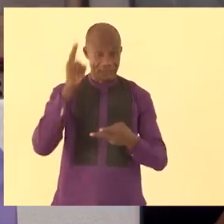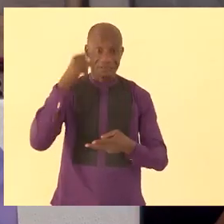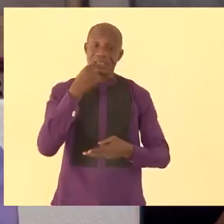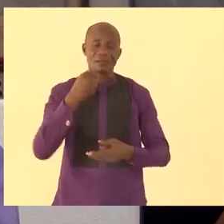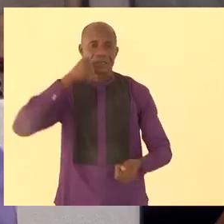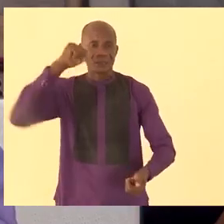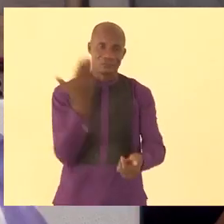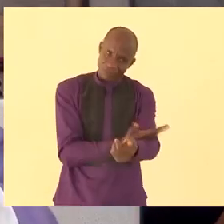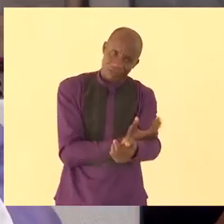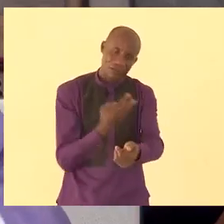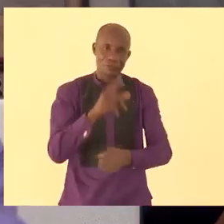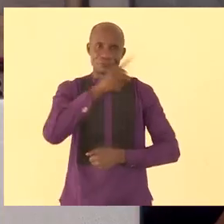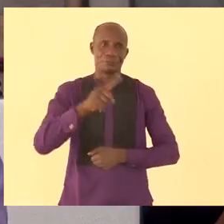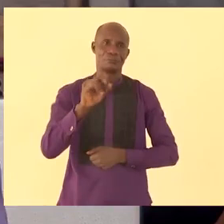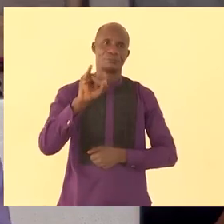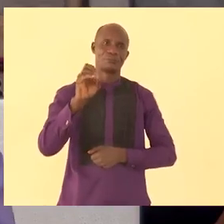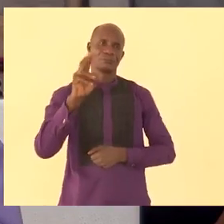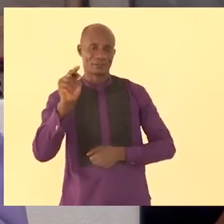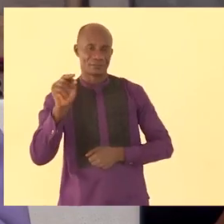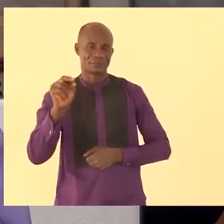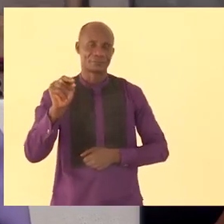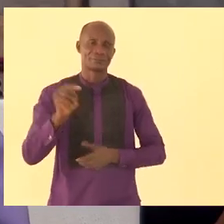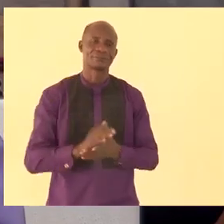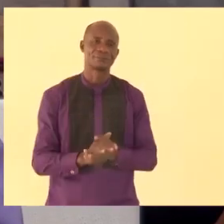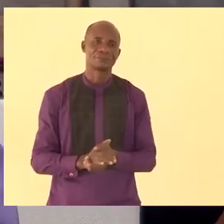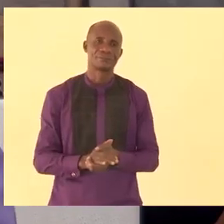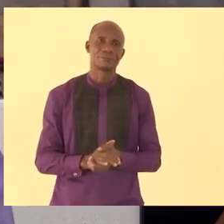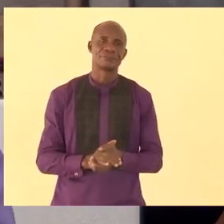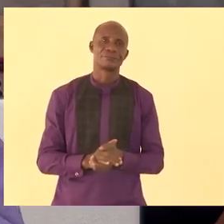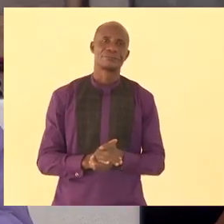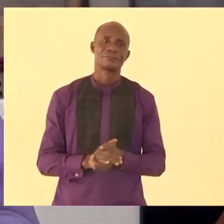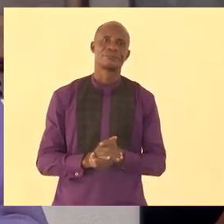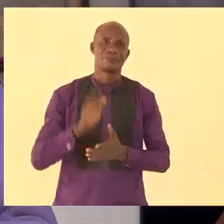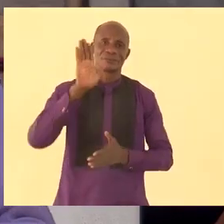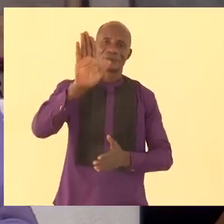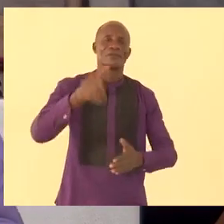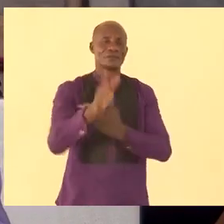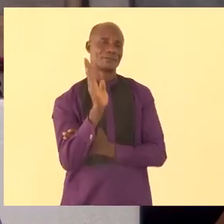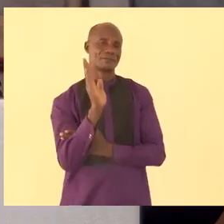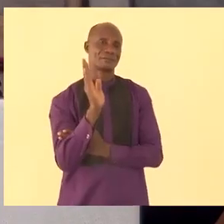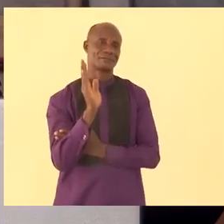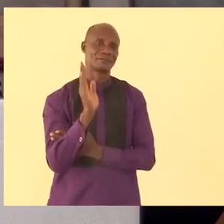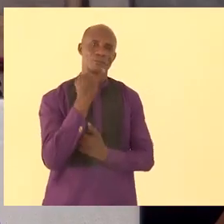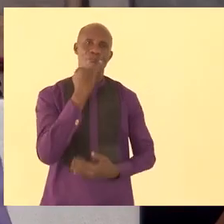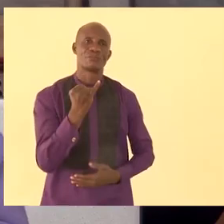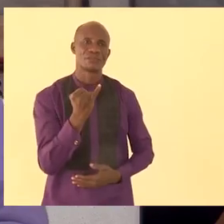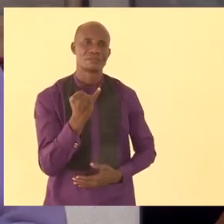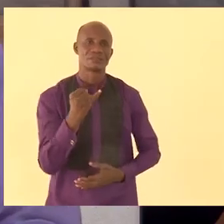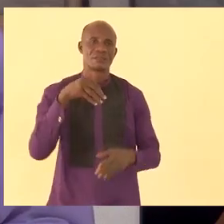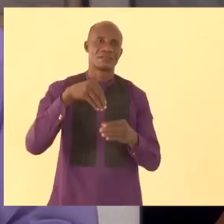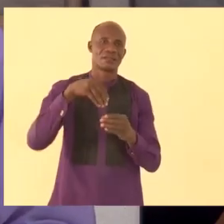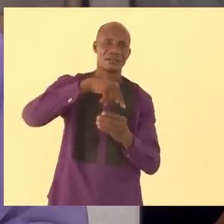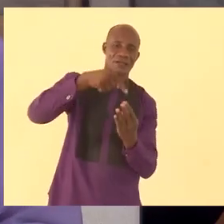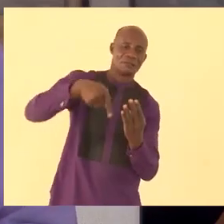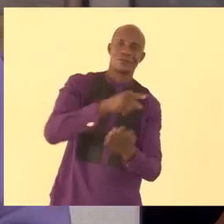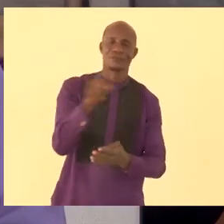Zion. First reading. Daughters of Zion. Your God is in your